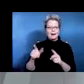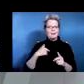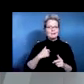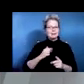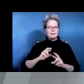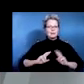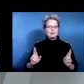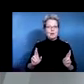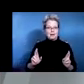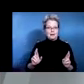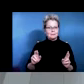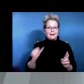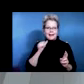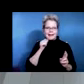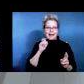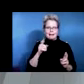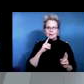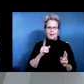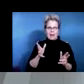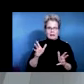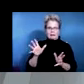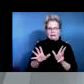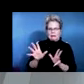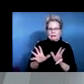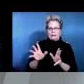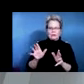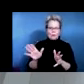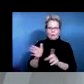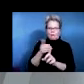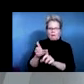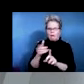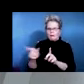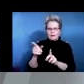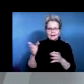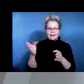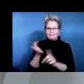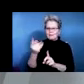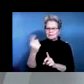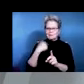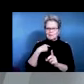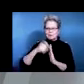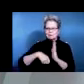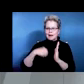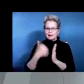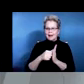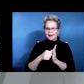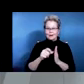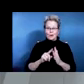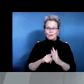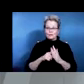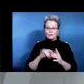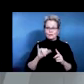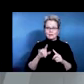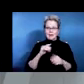example is that so much is being done before um we bring our clients to DVR to kind of identify